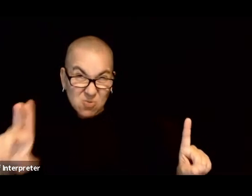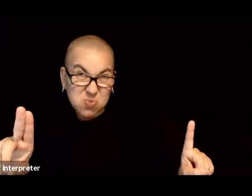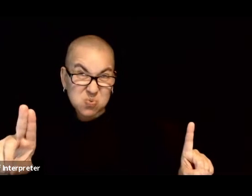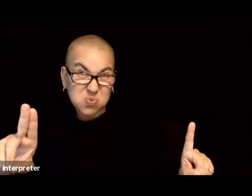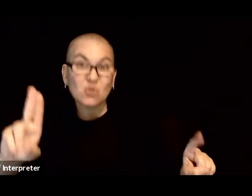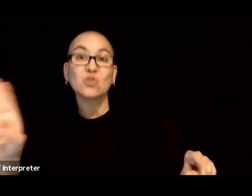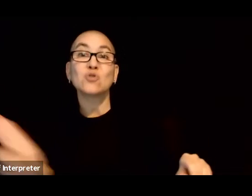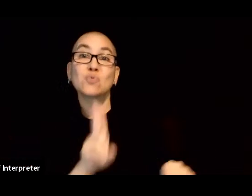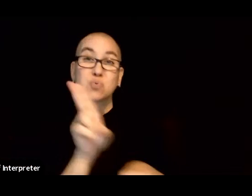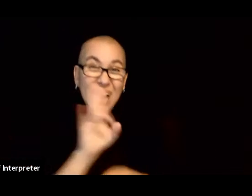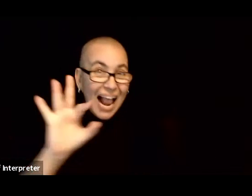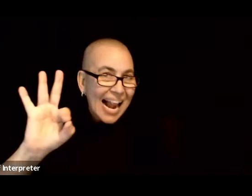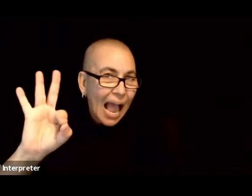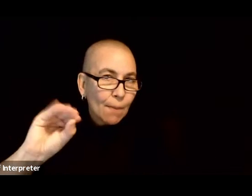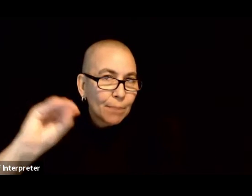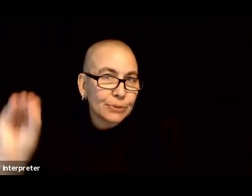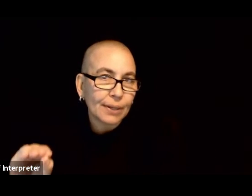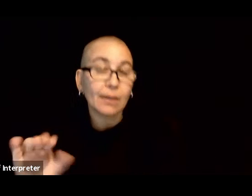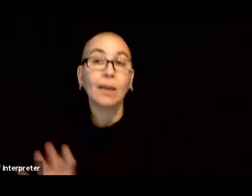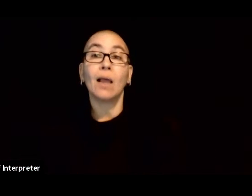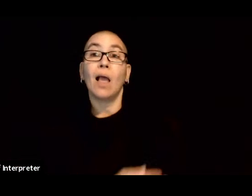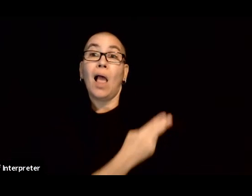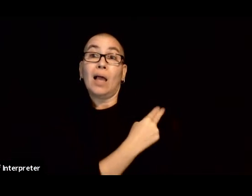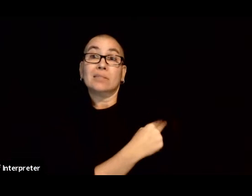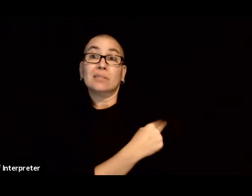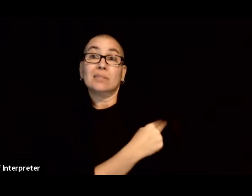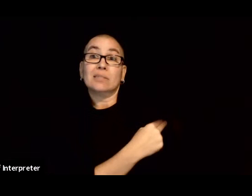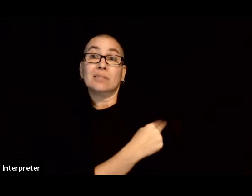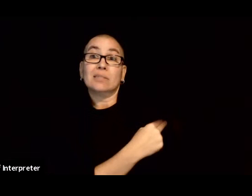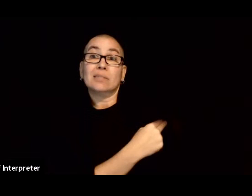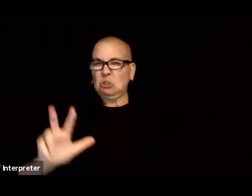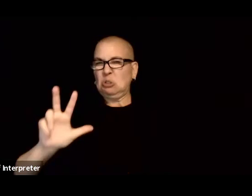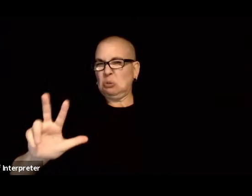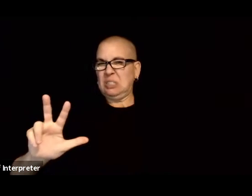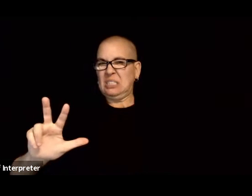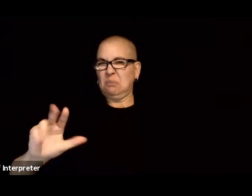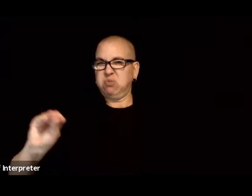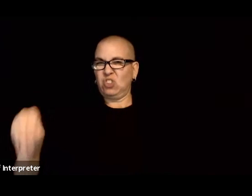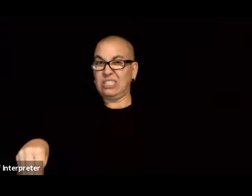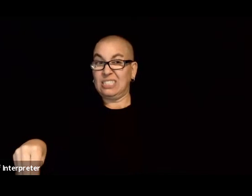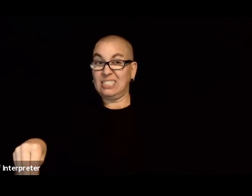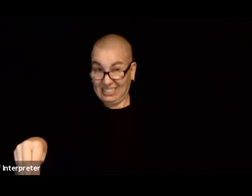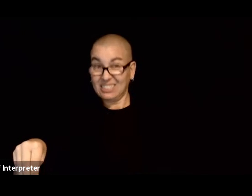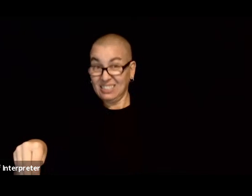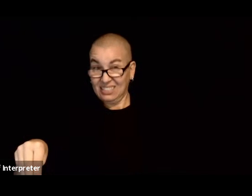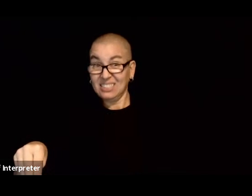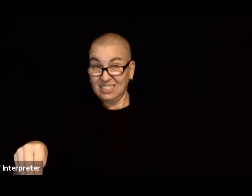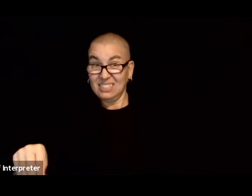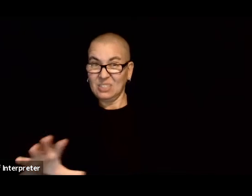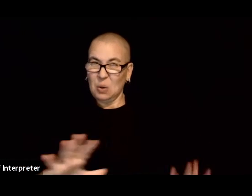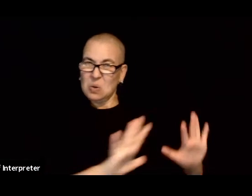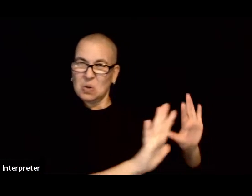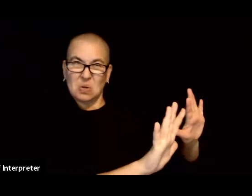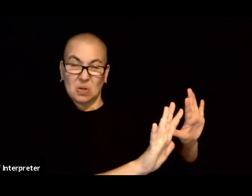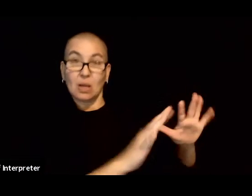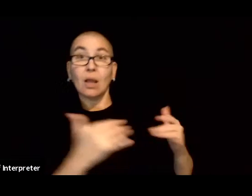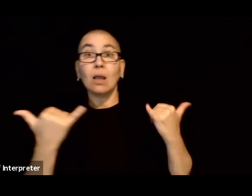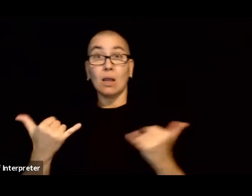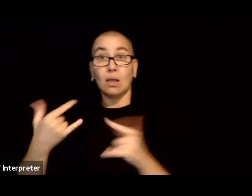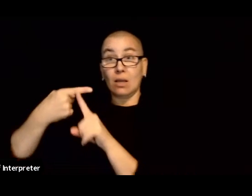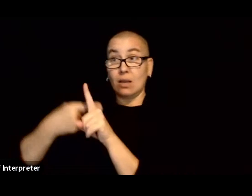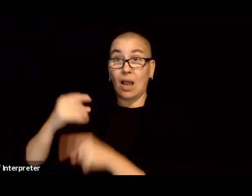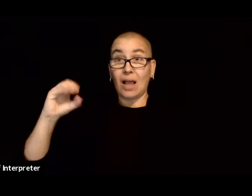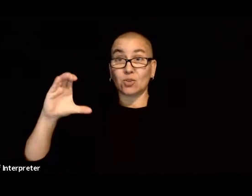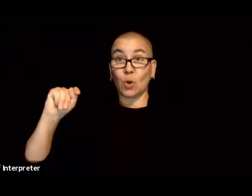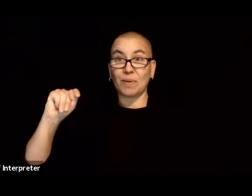has grown. So it's 13% of ICU bed use and 5% of non-ICU bed use. Thank